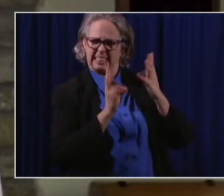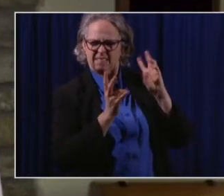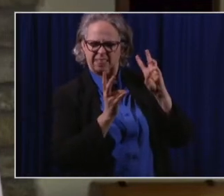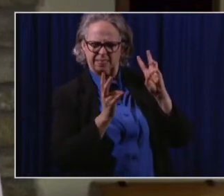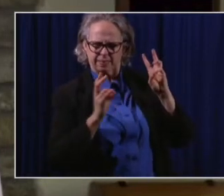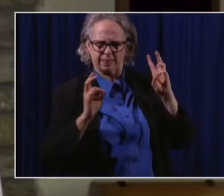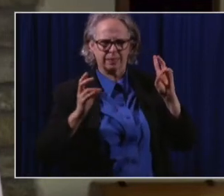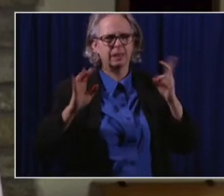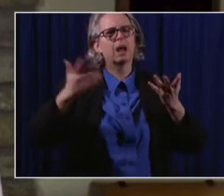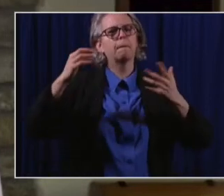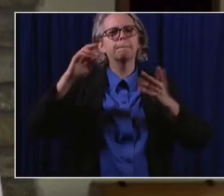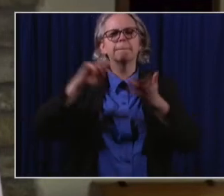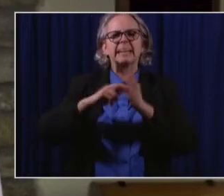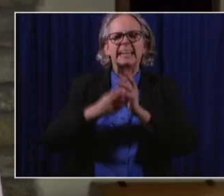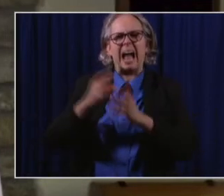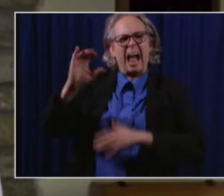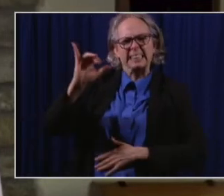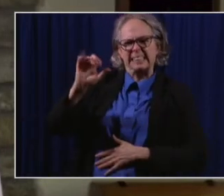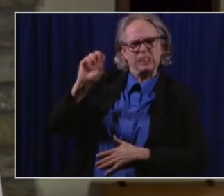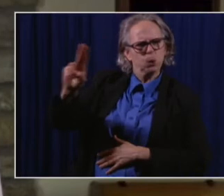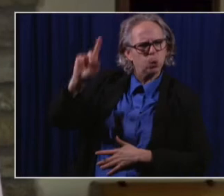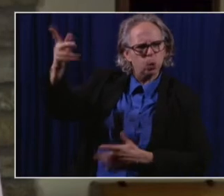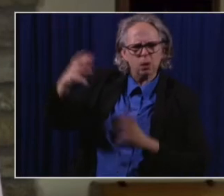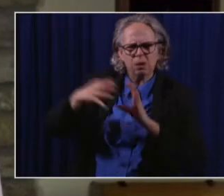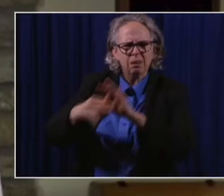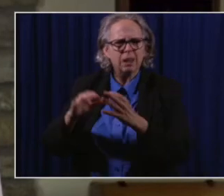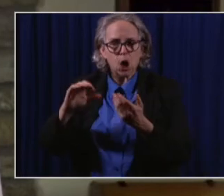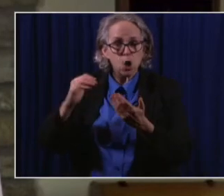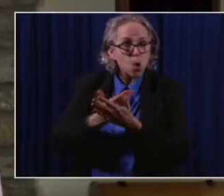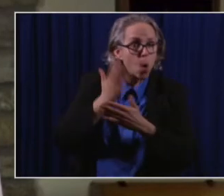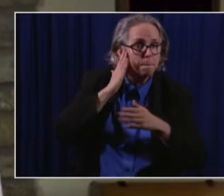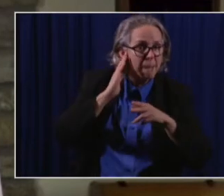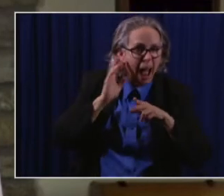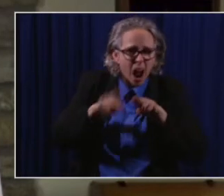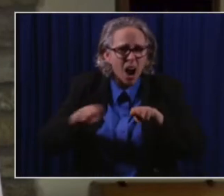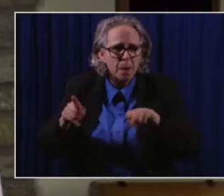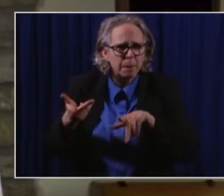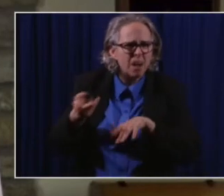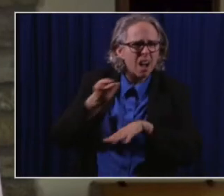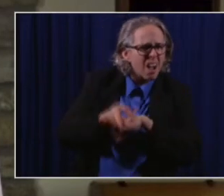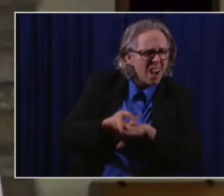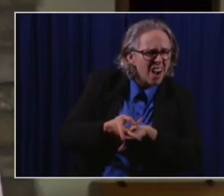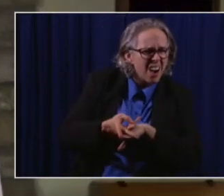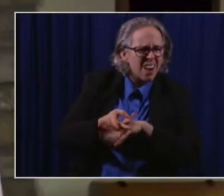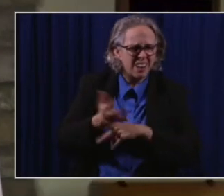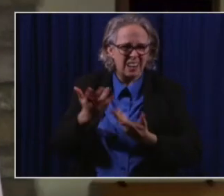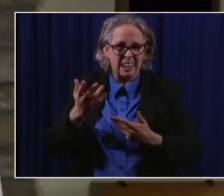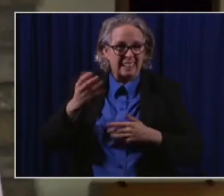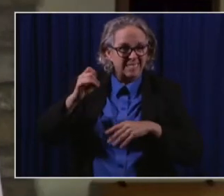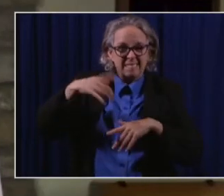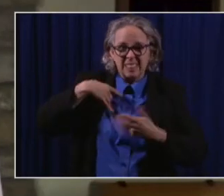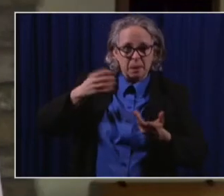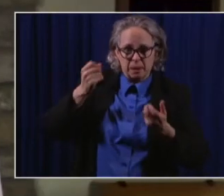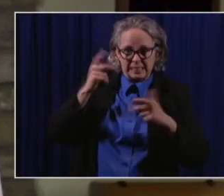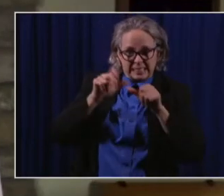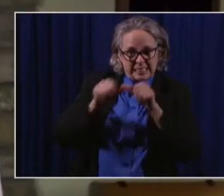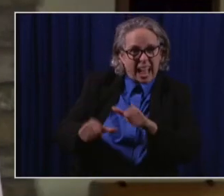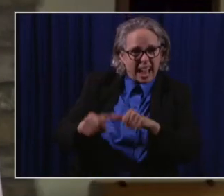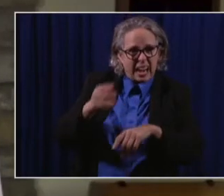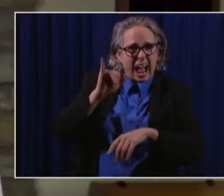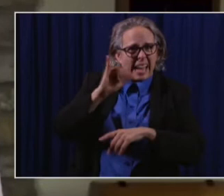each region goes above 80% for at least 3 days in the last week, and more than 20% of ICU beds are being used